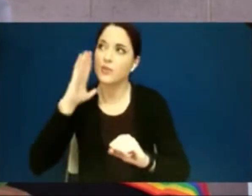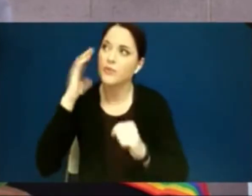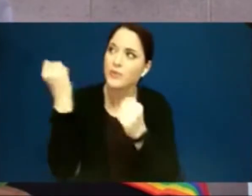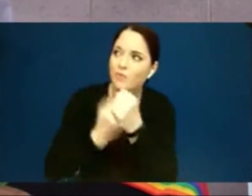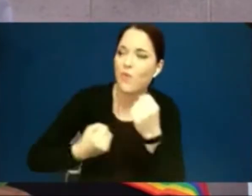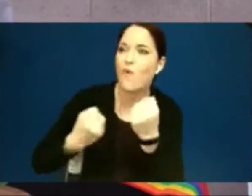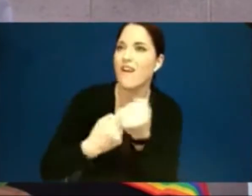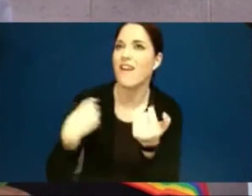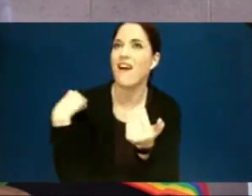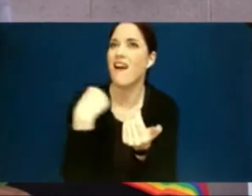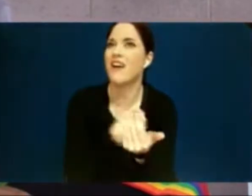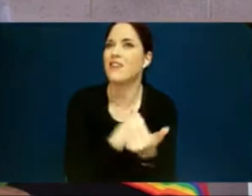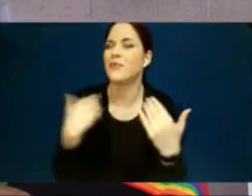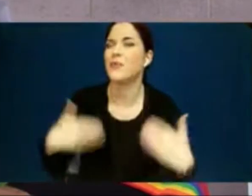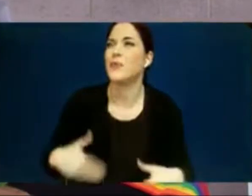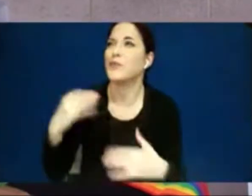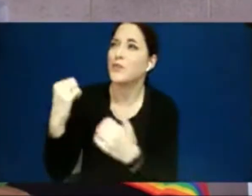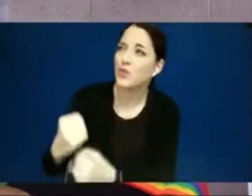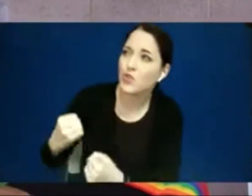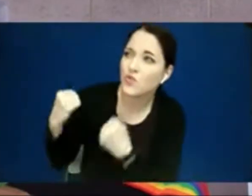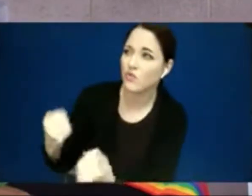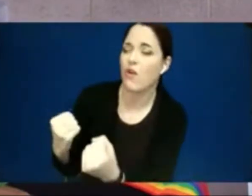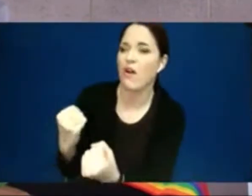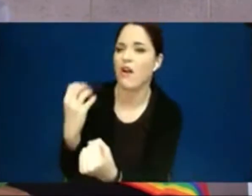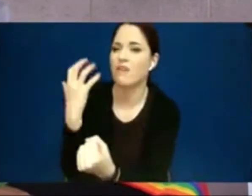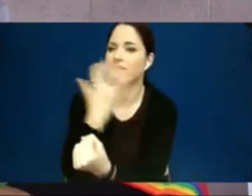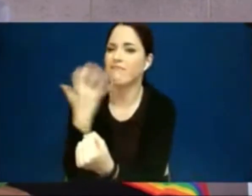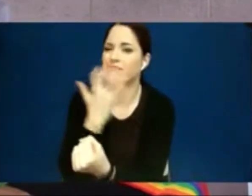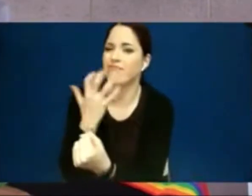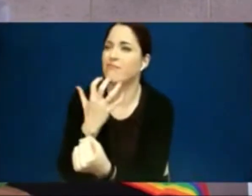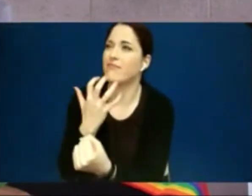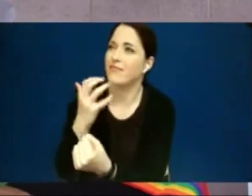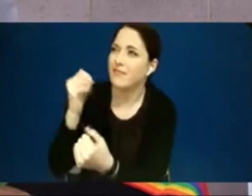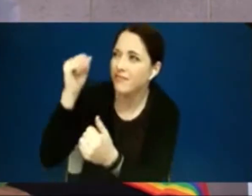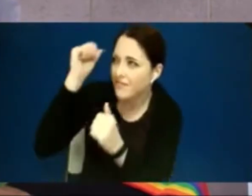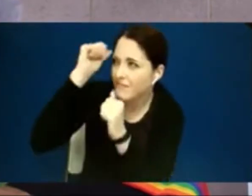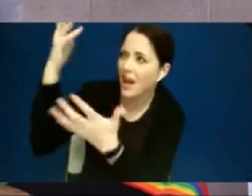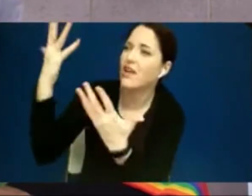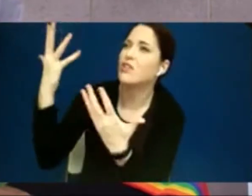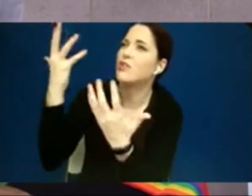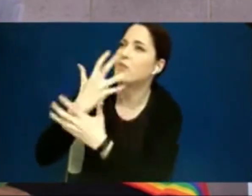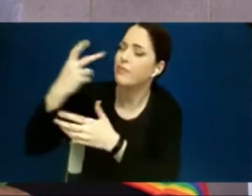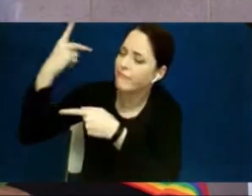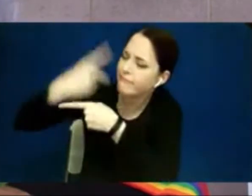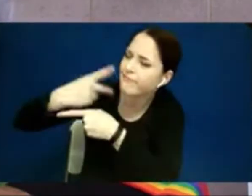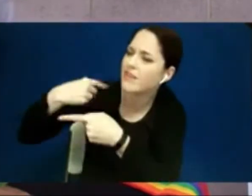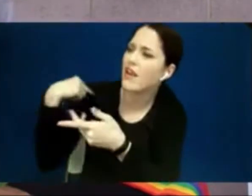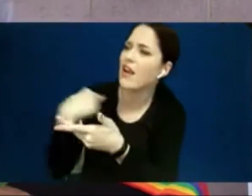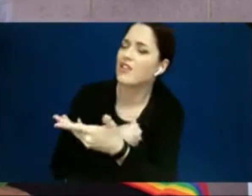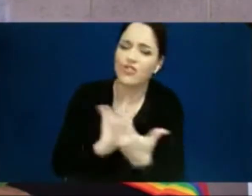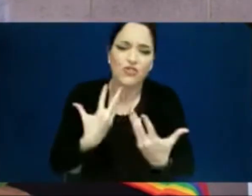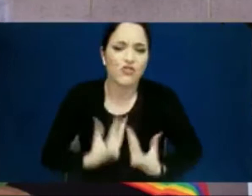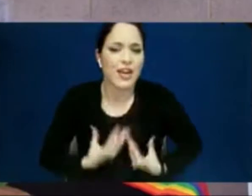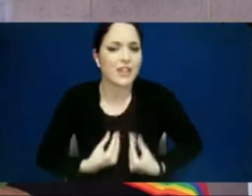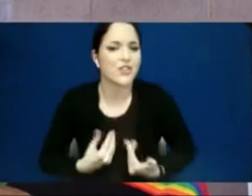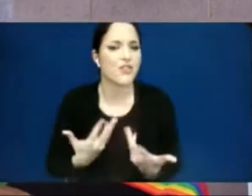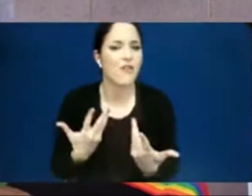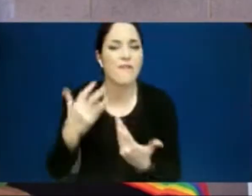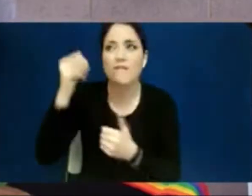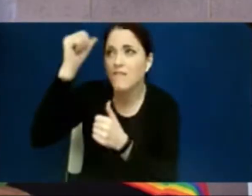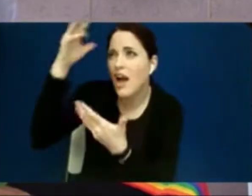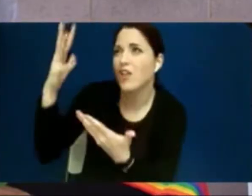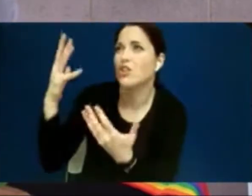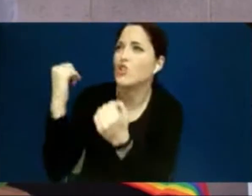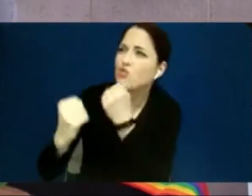Like a strong mother, you mother us. Like a gentle father, you father us.